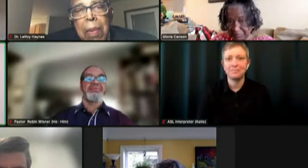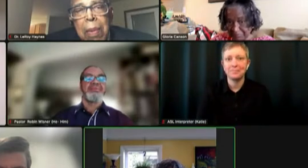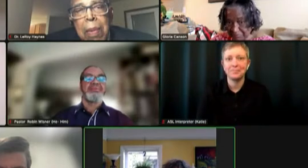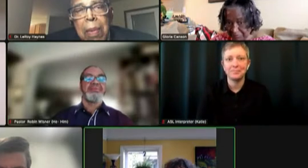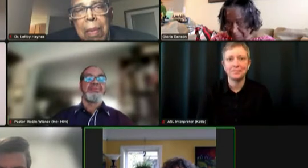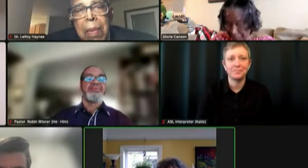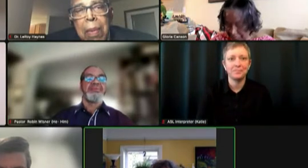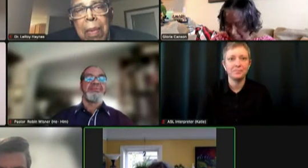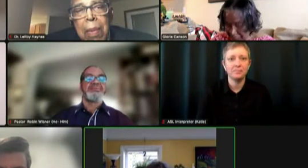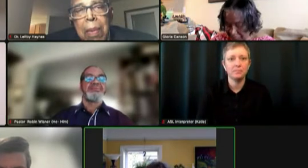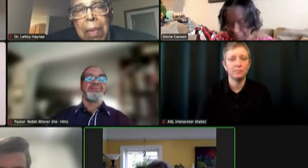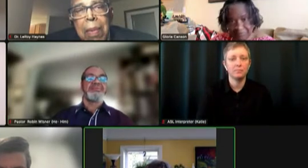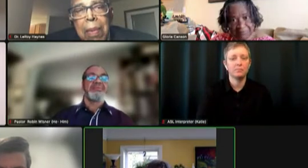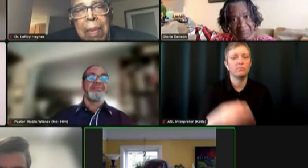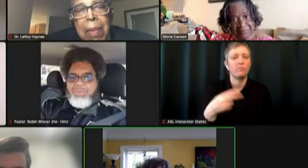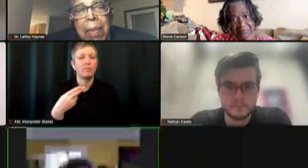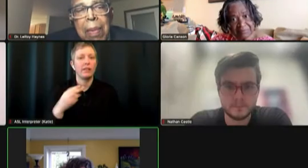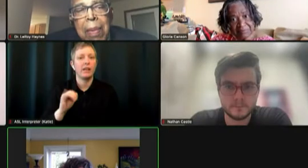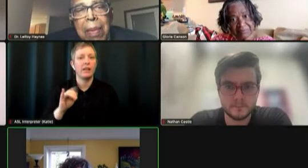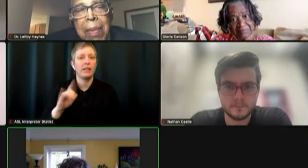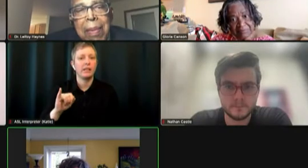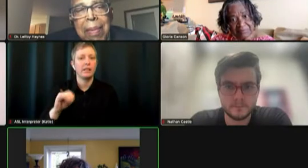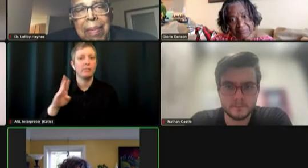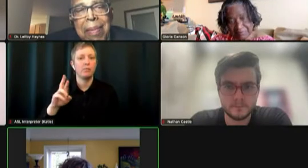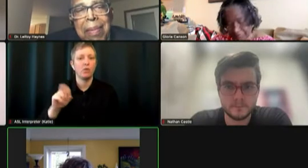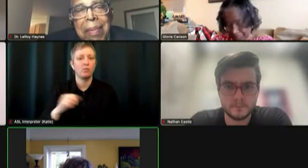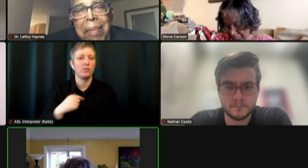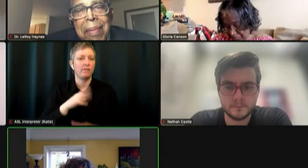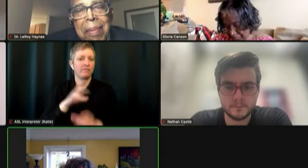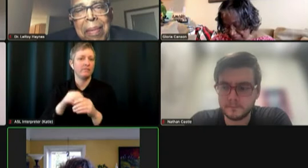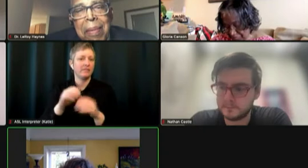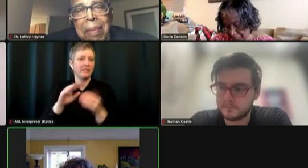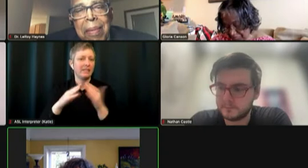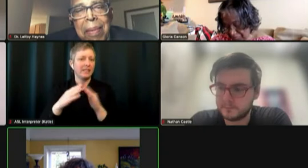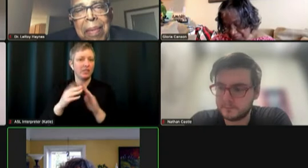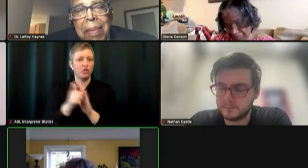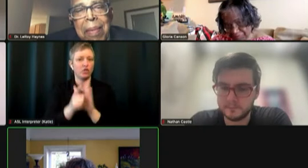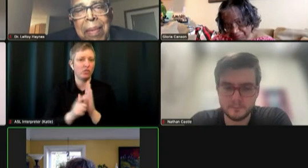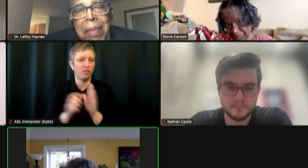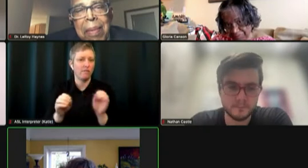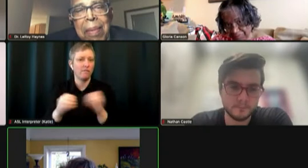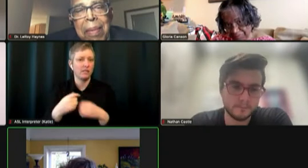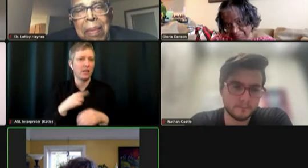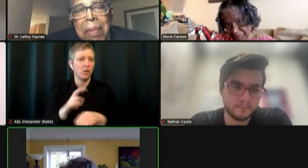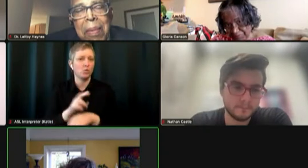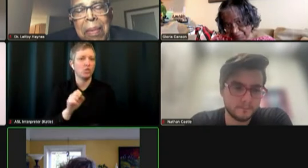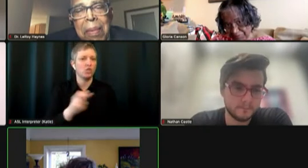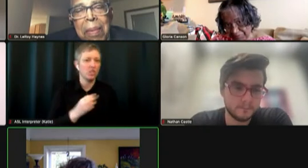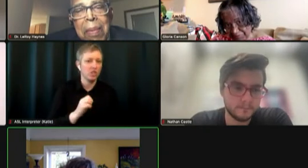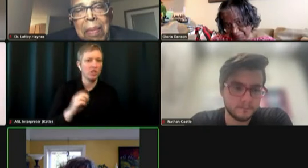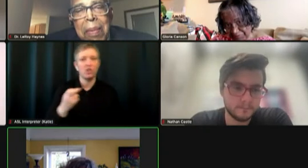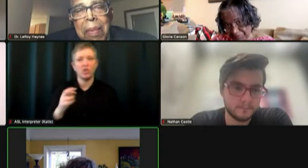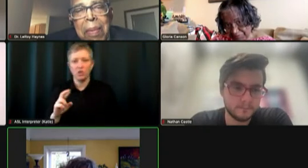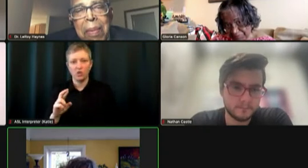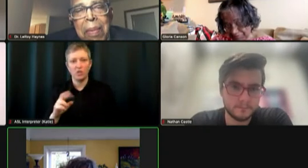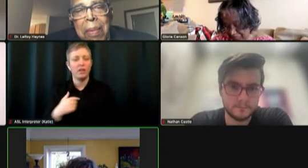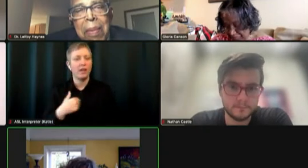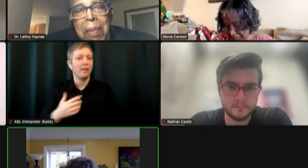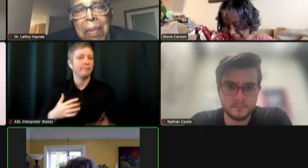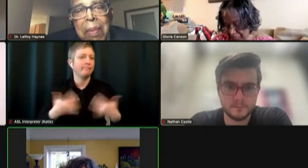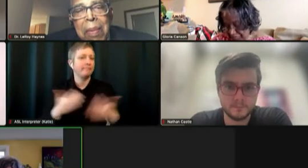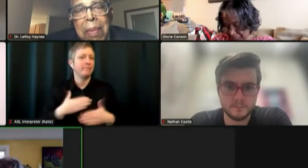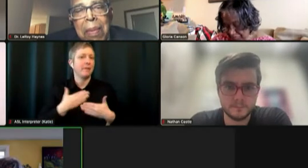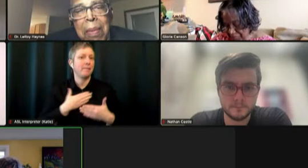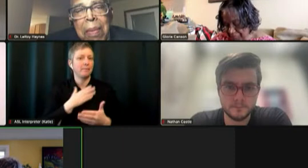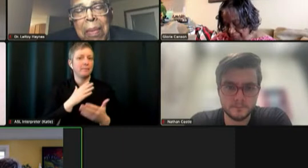Hi, I'm Heidi Brown. I'm with the city attorney's office. I use she, her pronouns, and I'm happy to be here with all of you